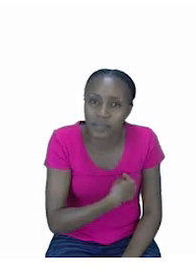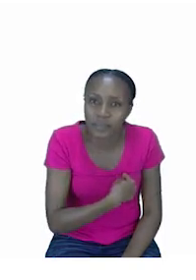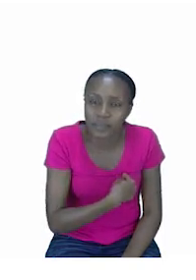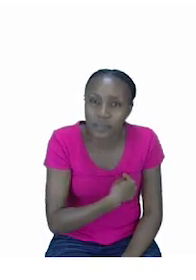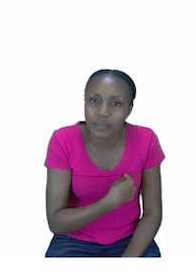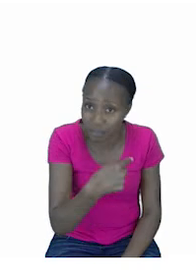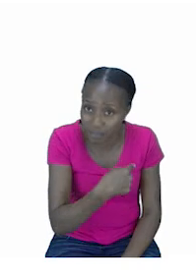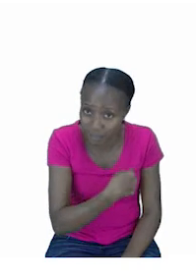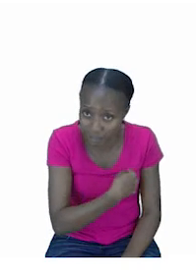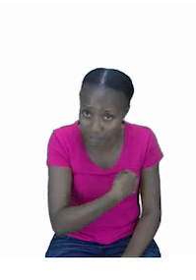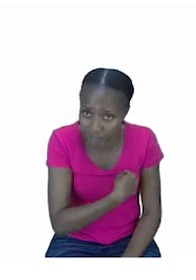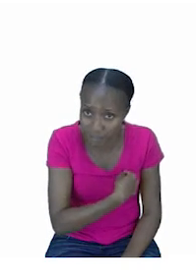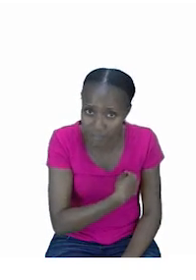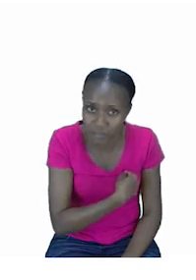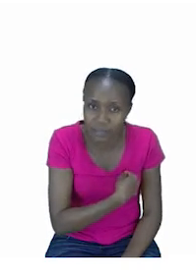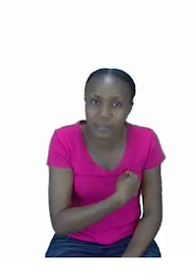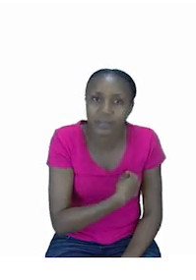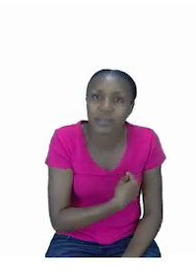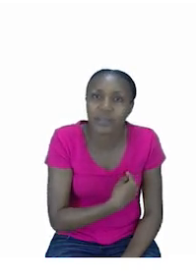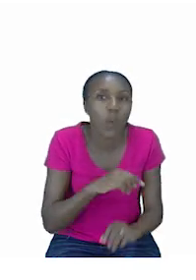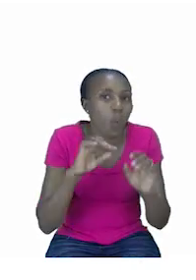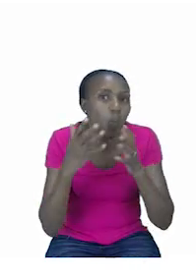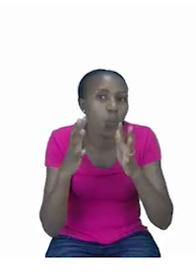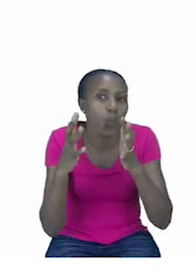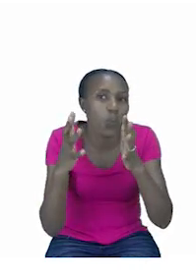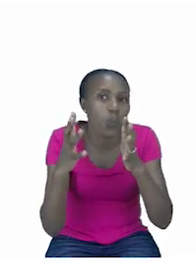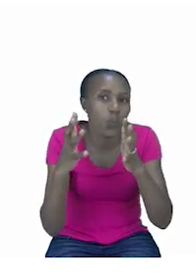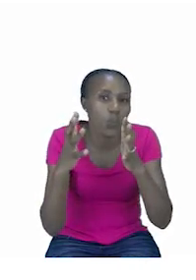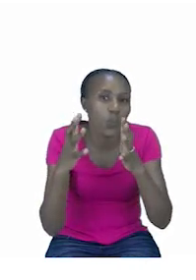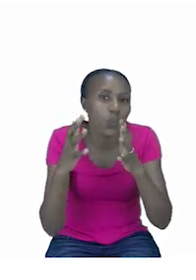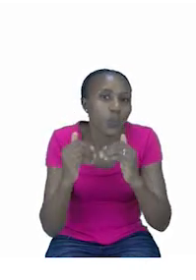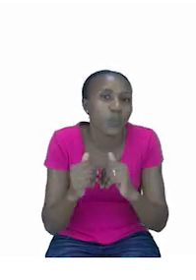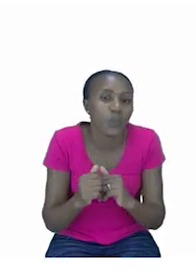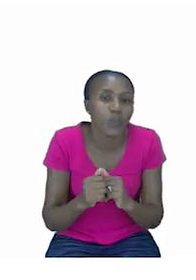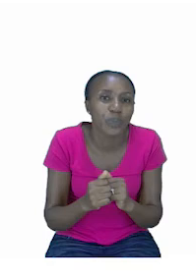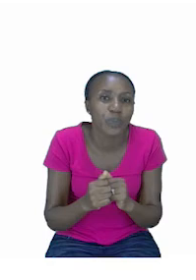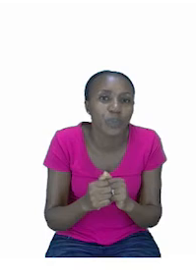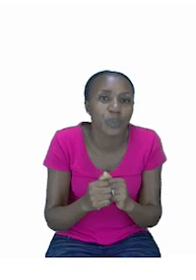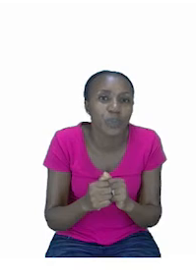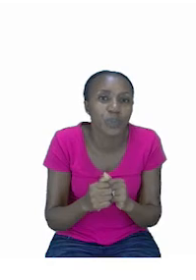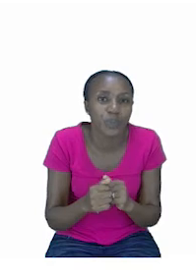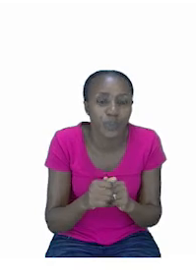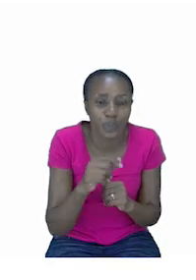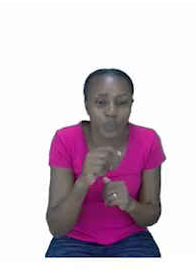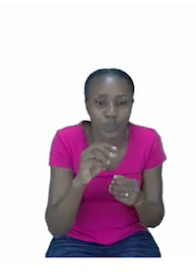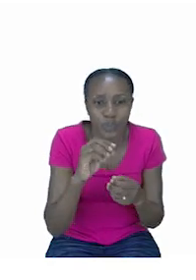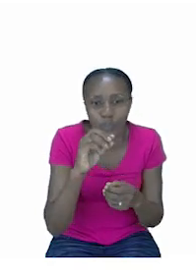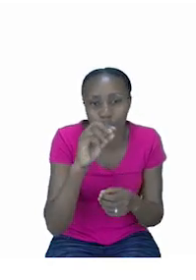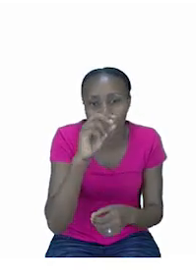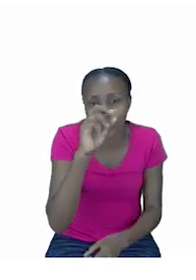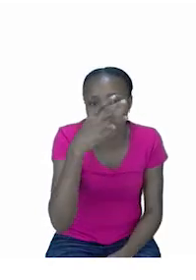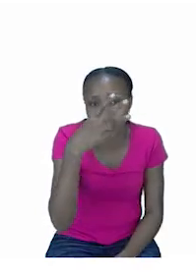She. Good job. Now let us do the next word. Point to it.